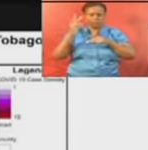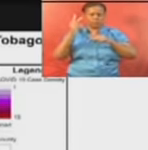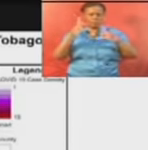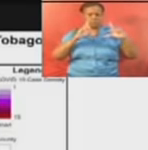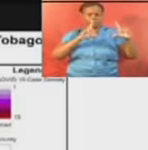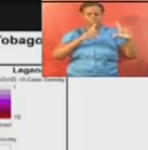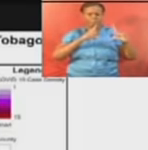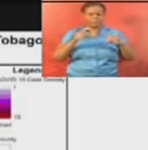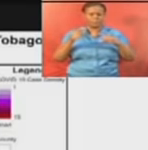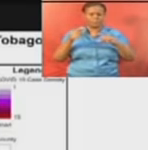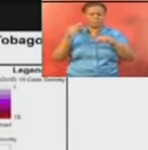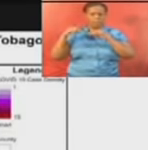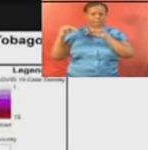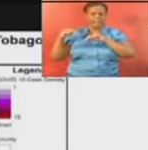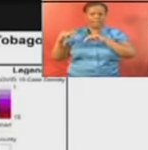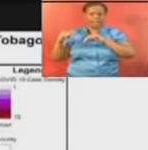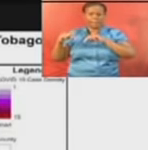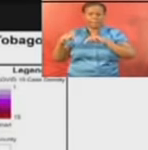Let's go back a slide.